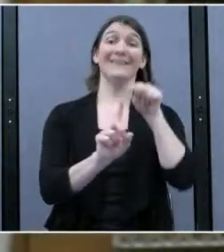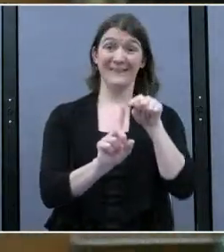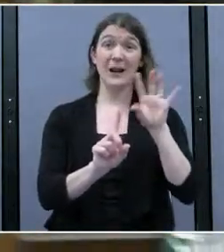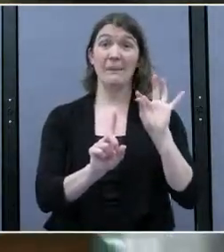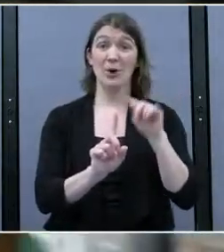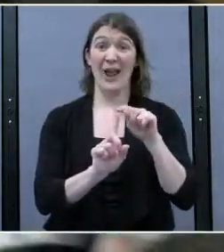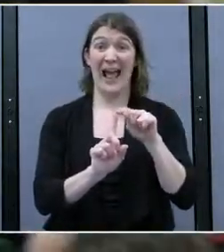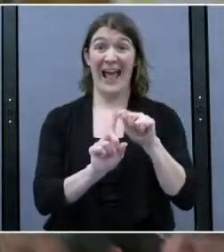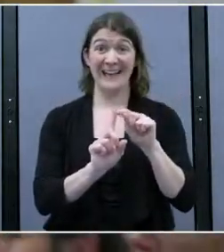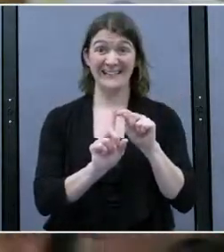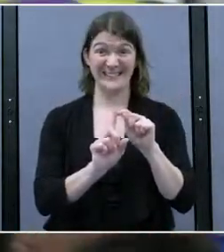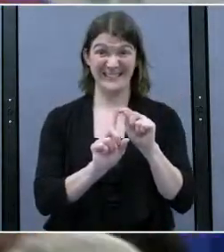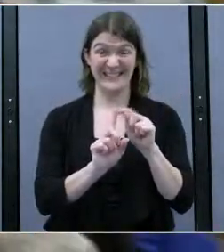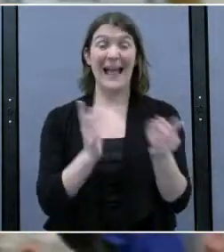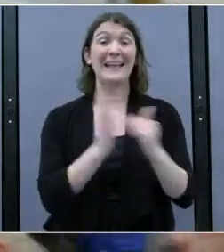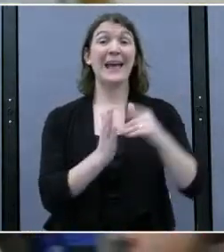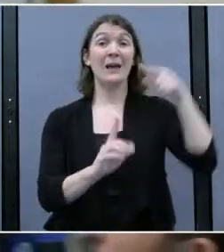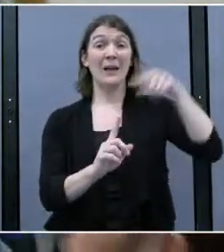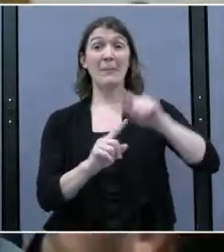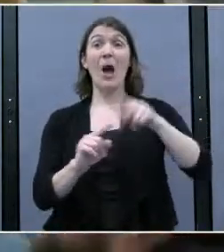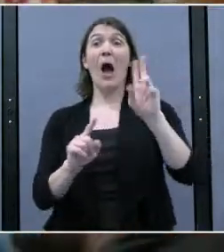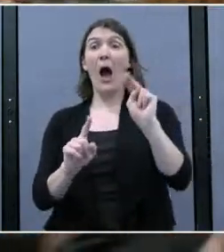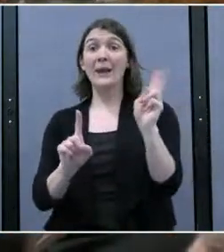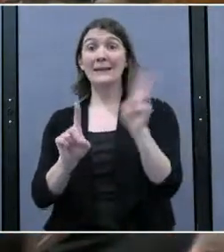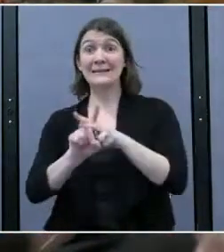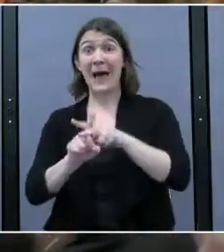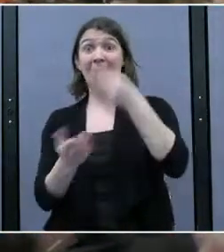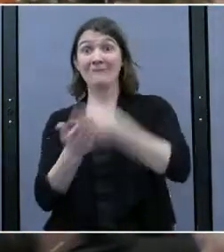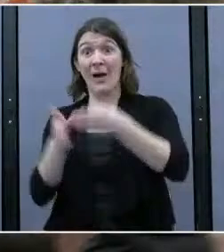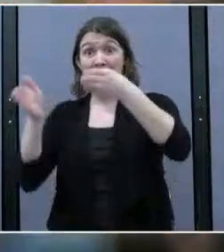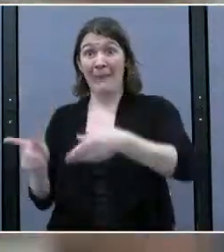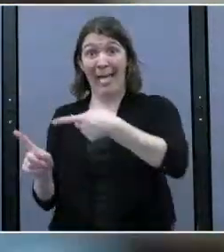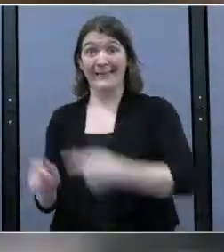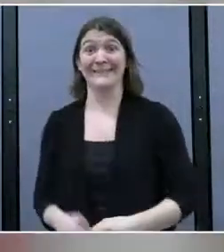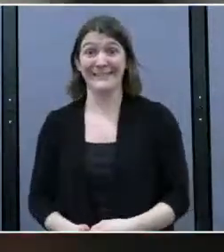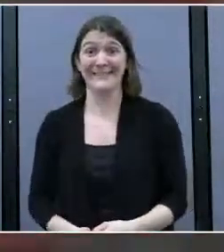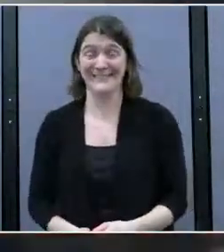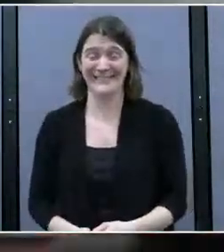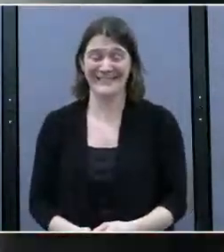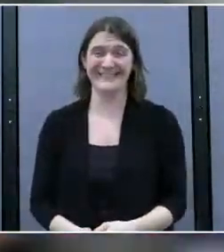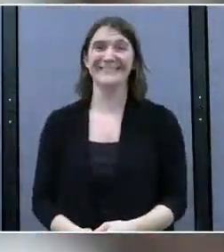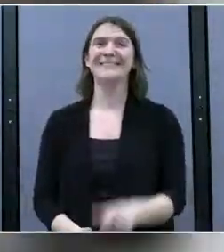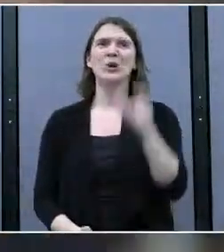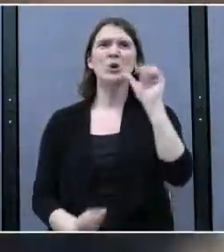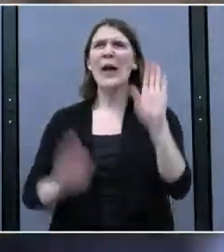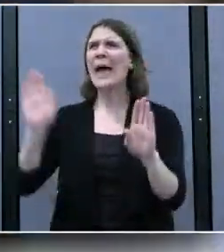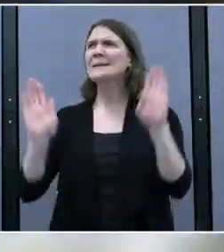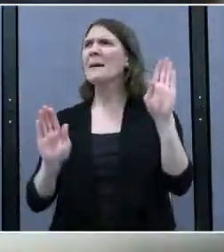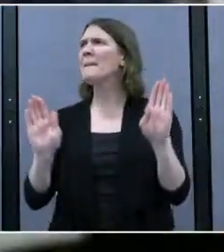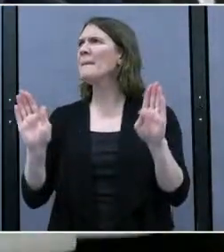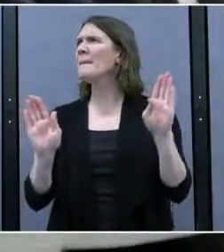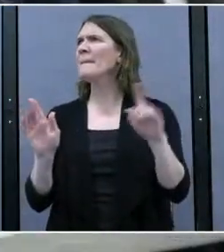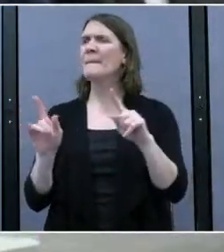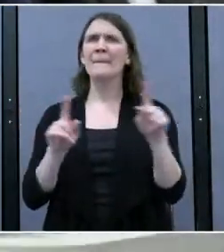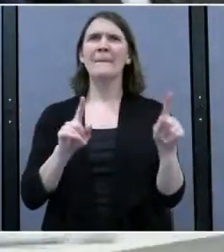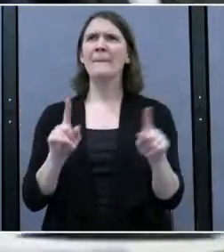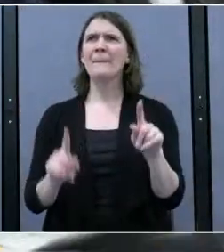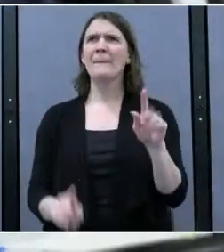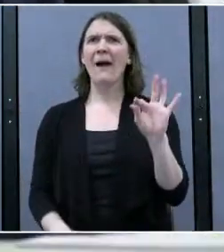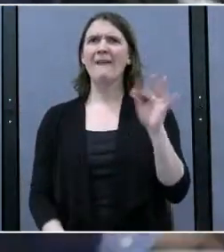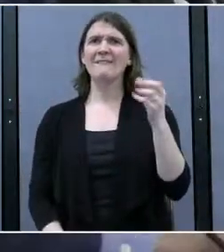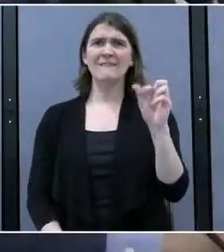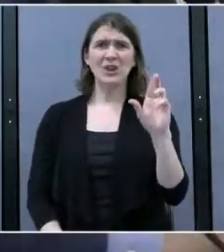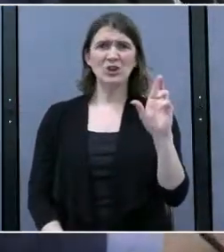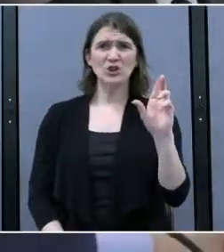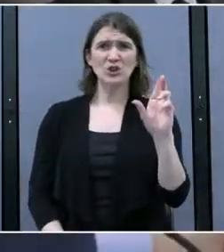article. So it's about unassigned fund balance. I think, let's see, whose hand did I see next? I think it was